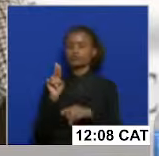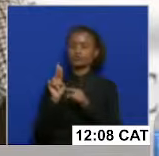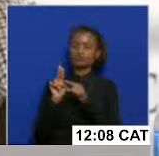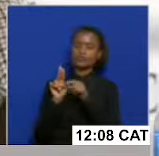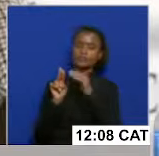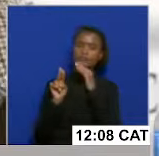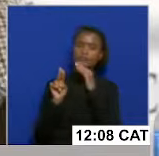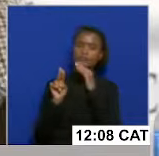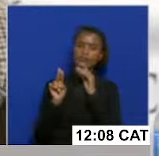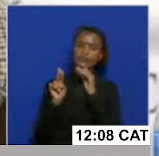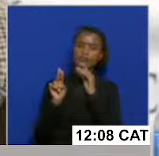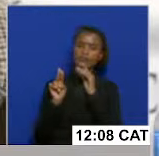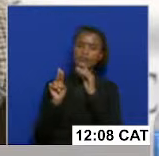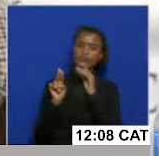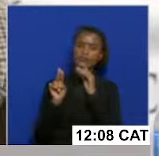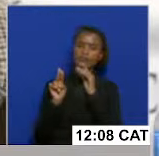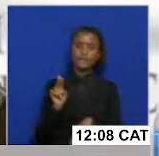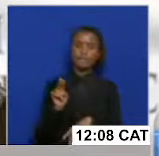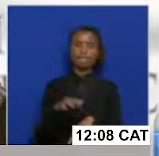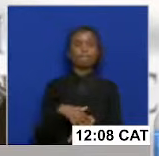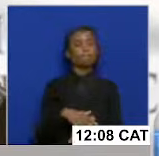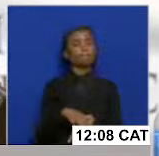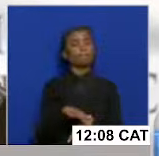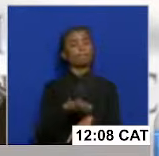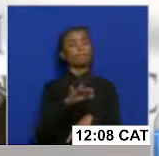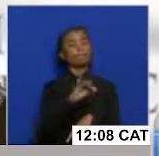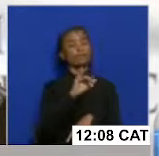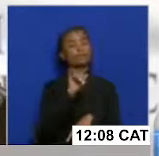refer to there? Julius,